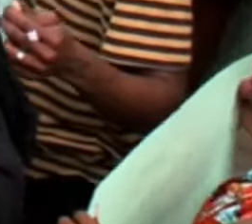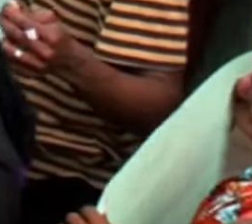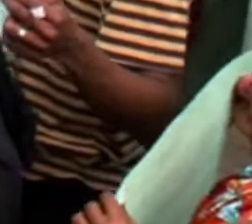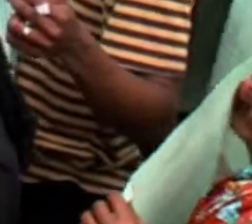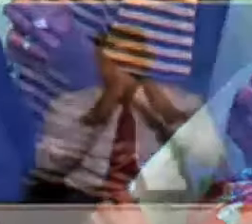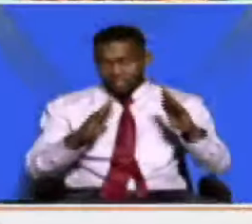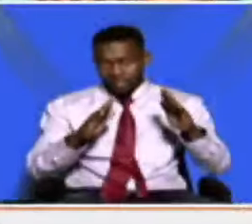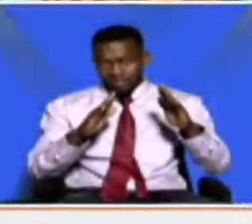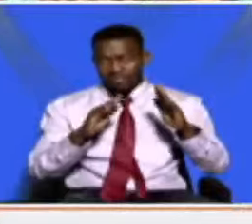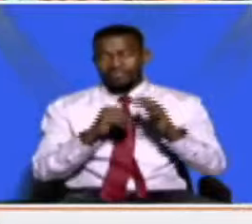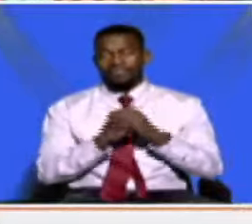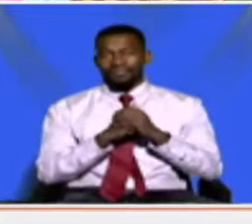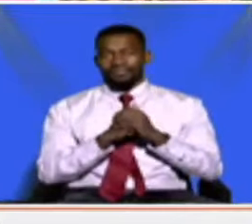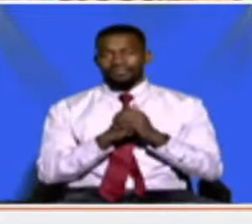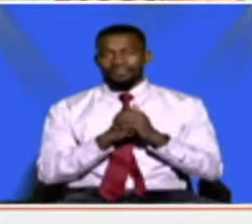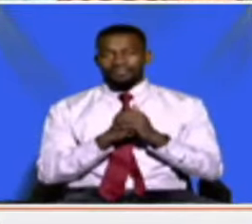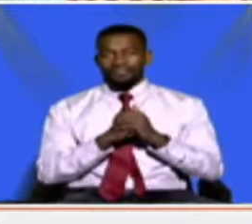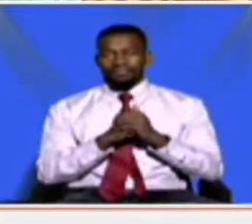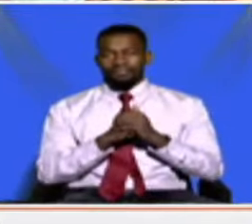Occupy State House hashtag.